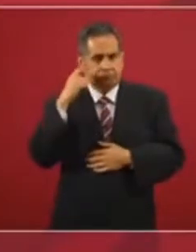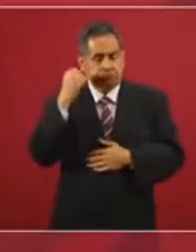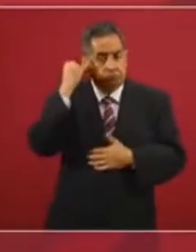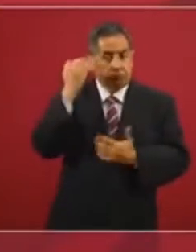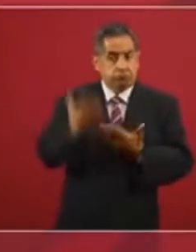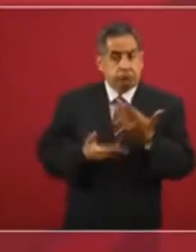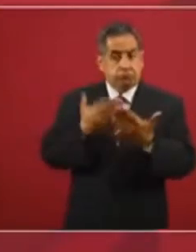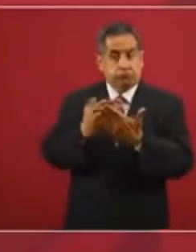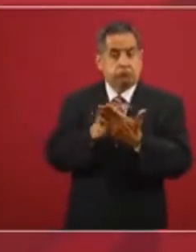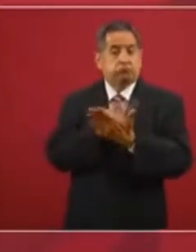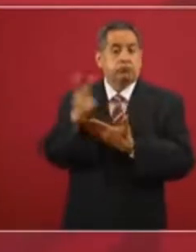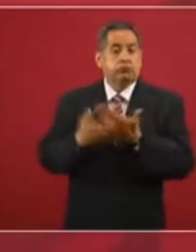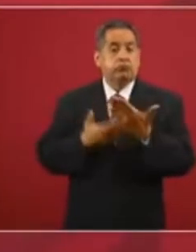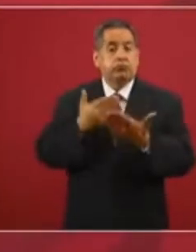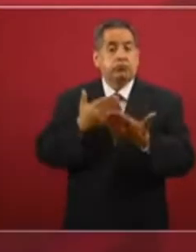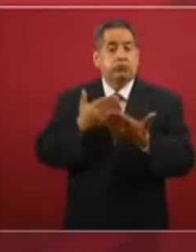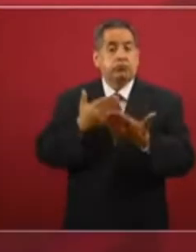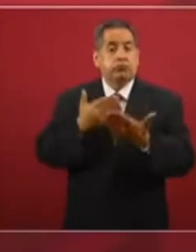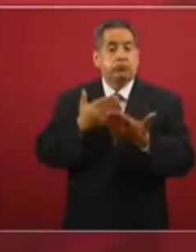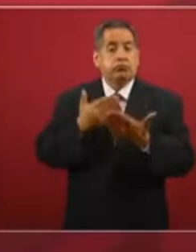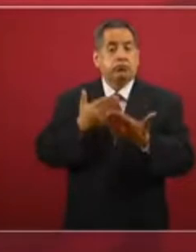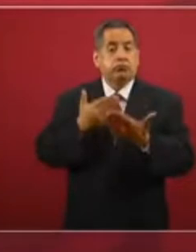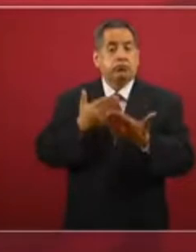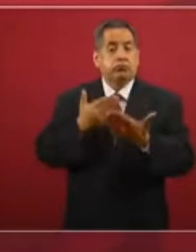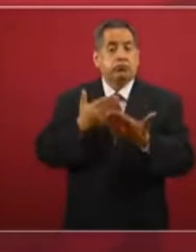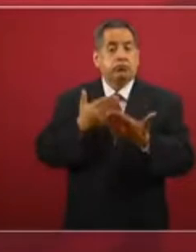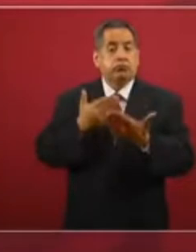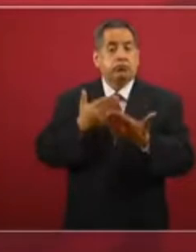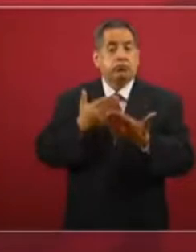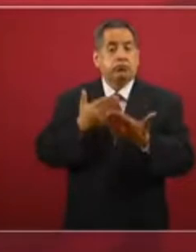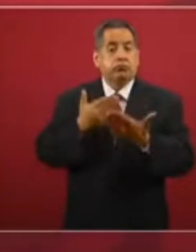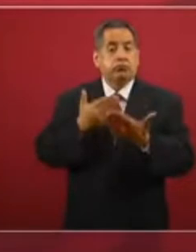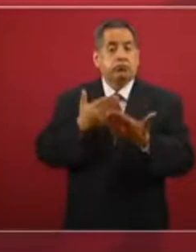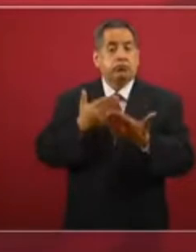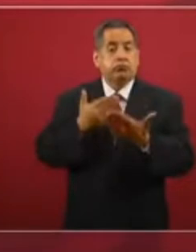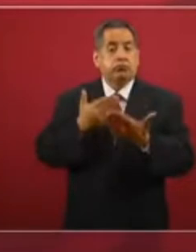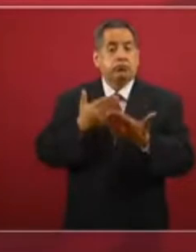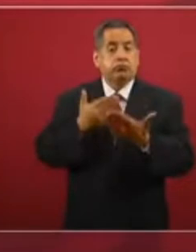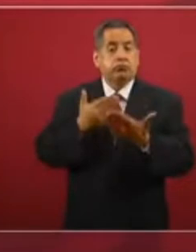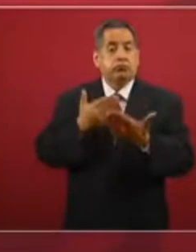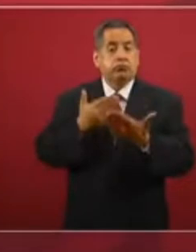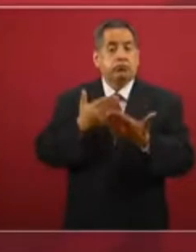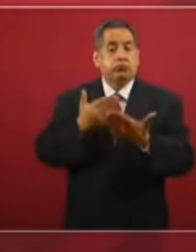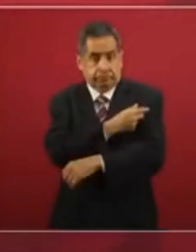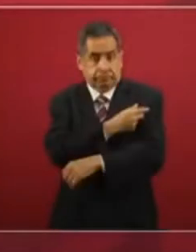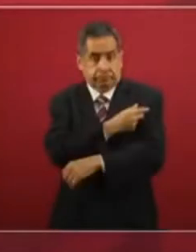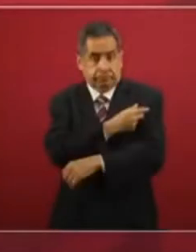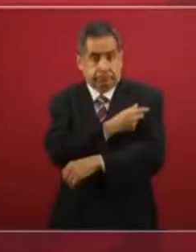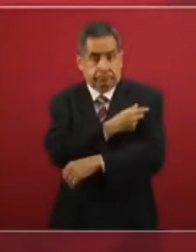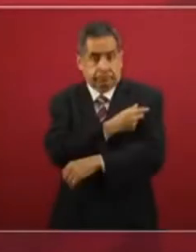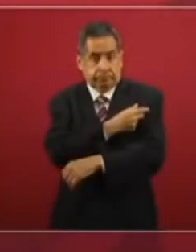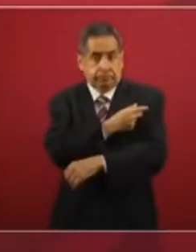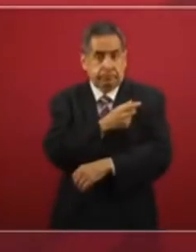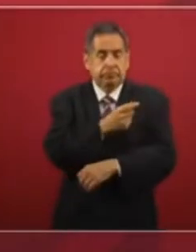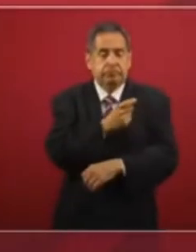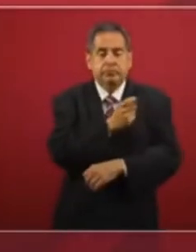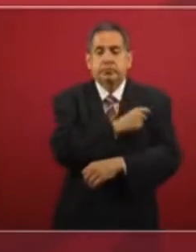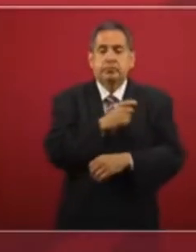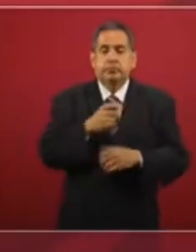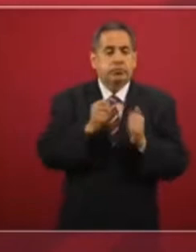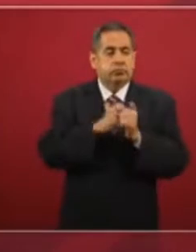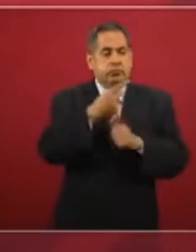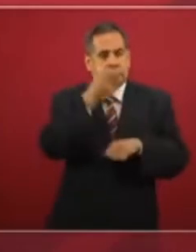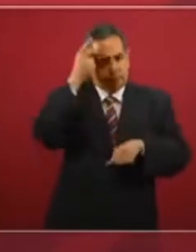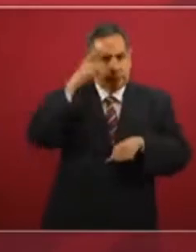de los proyectos de vacuna a los que aludí. And Querétaro presented one of the vaccines studies. Encabezado por su